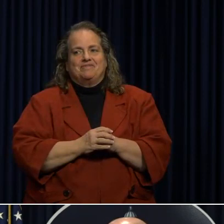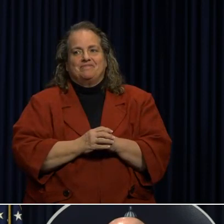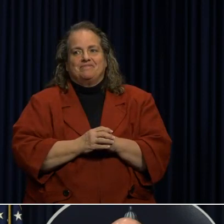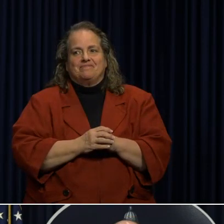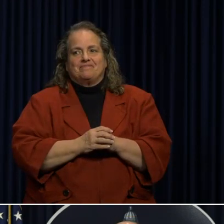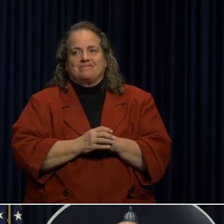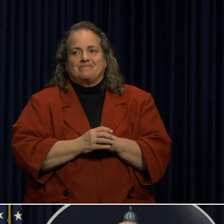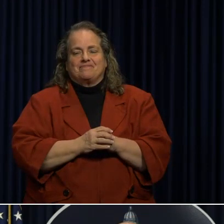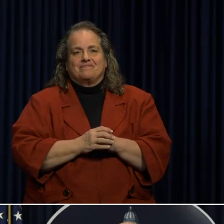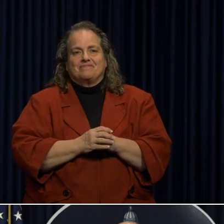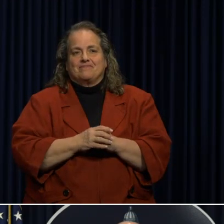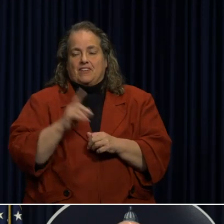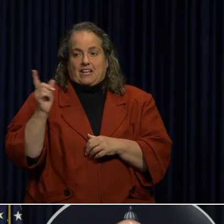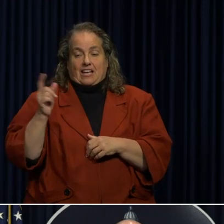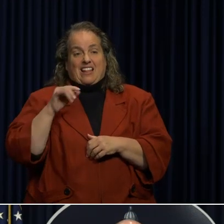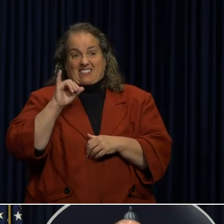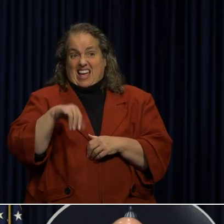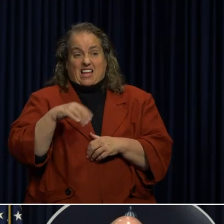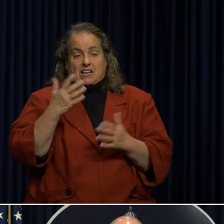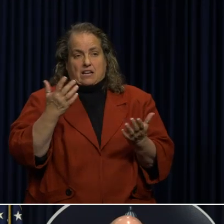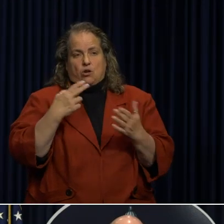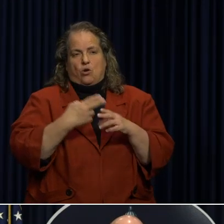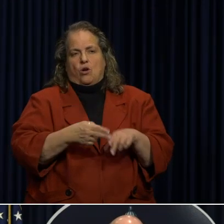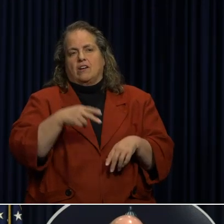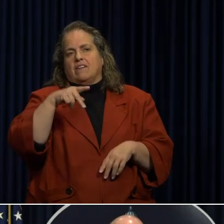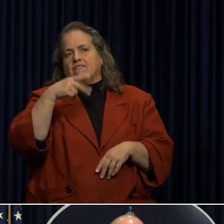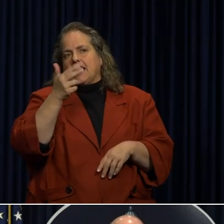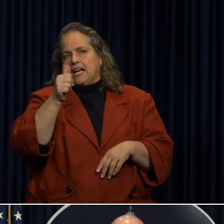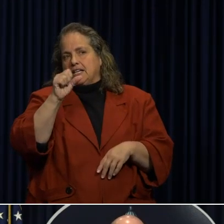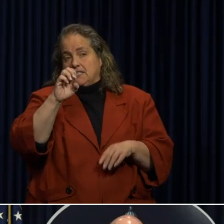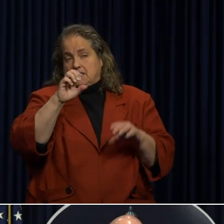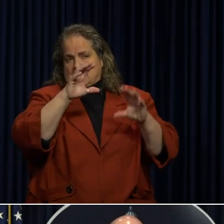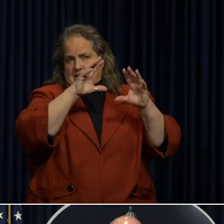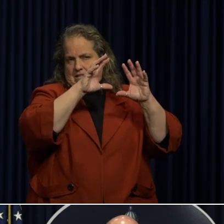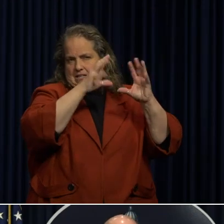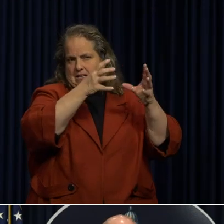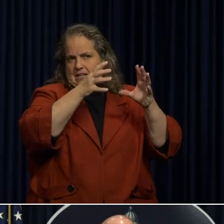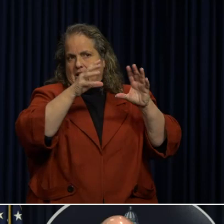So this is a phased gradual reopening of services. The